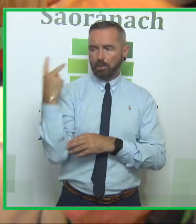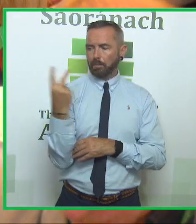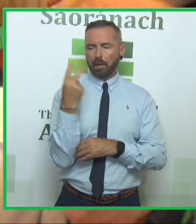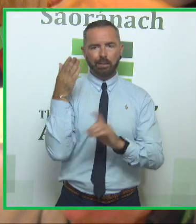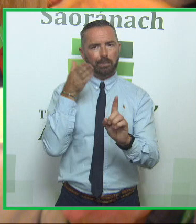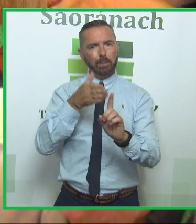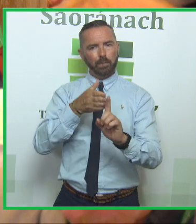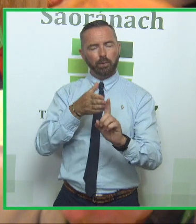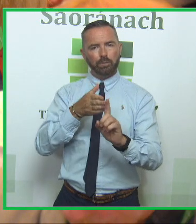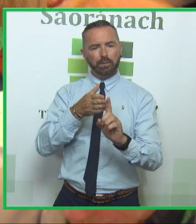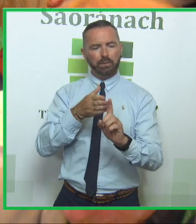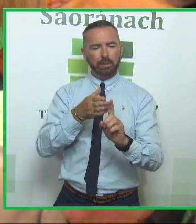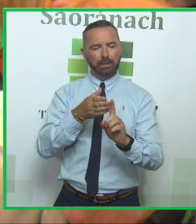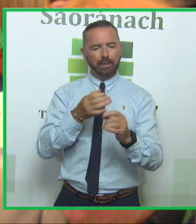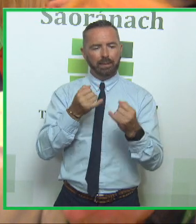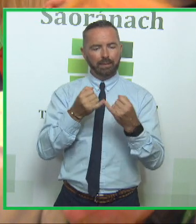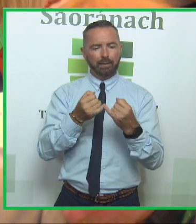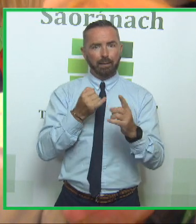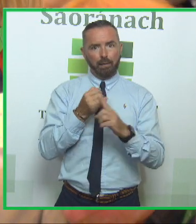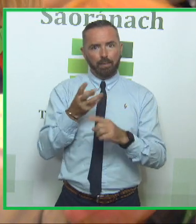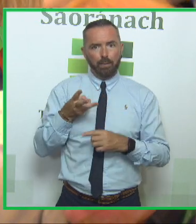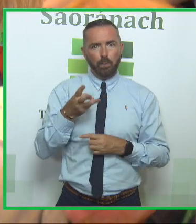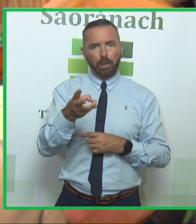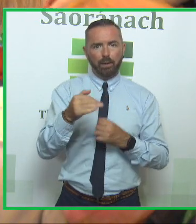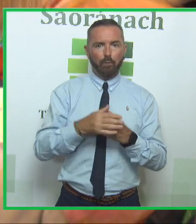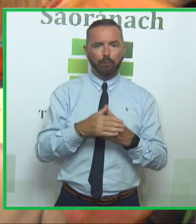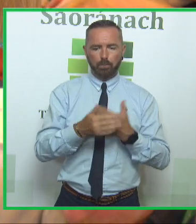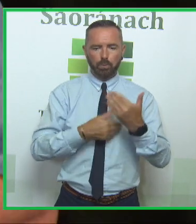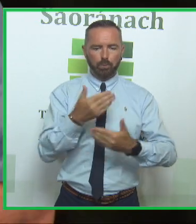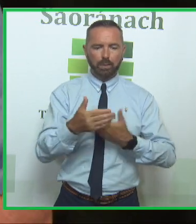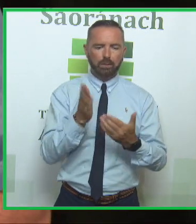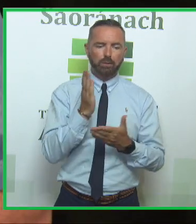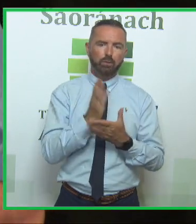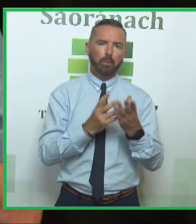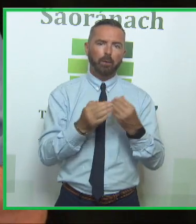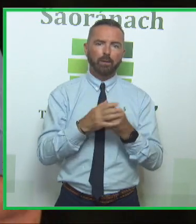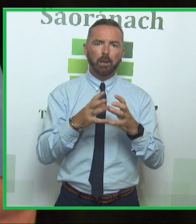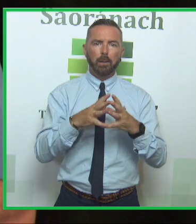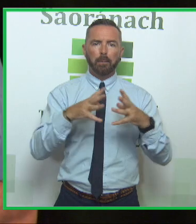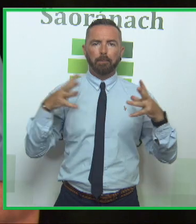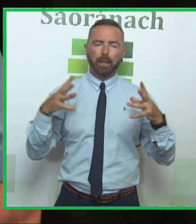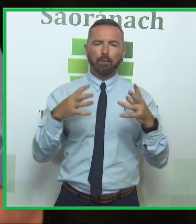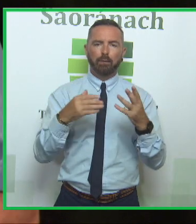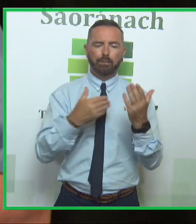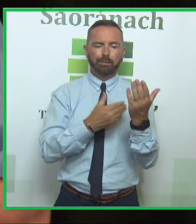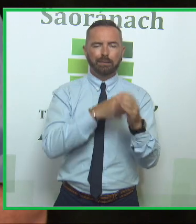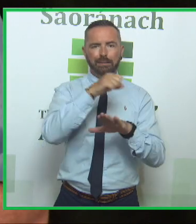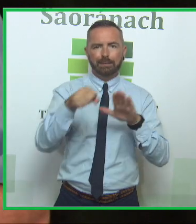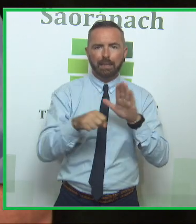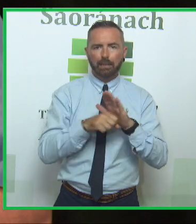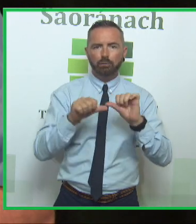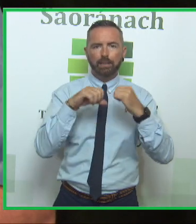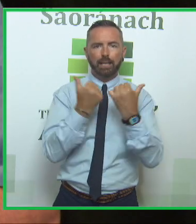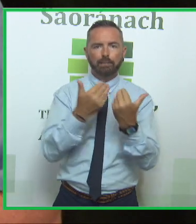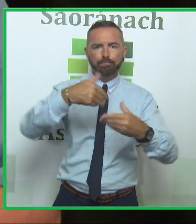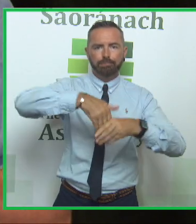approach is somehow gets in the way of some of the, I suppose, bigger statutory agencies getting on and doing